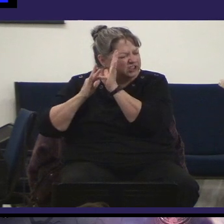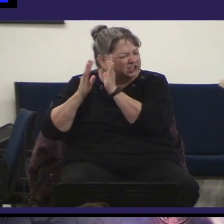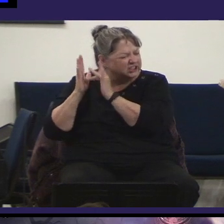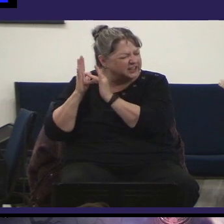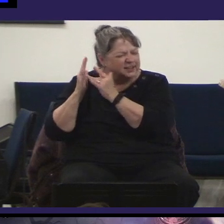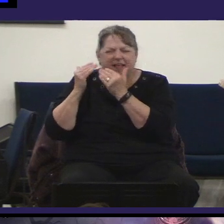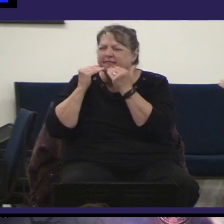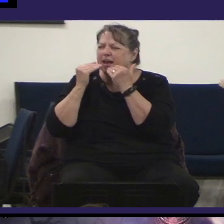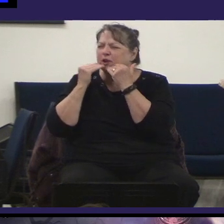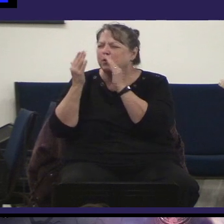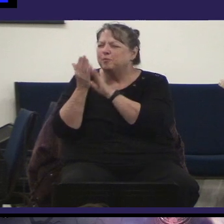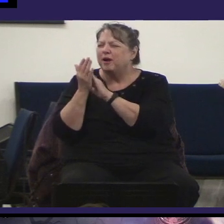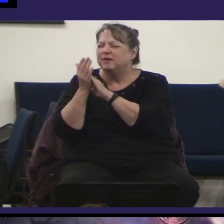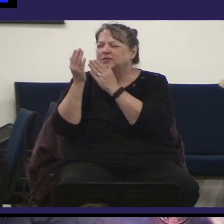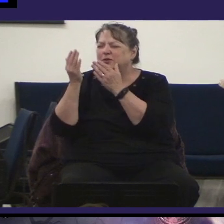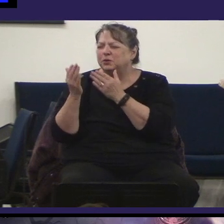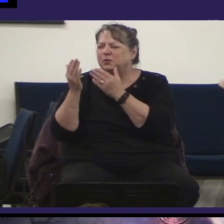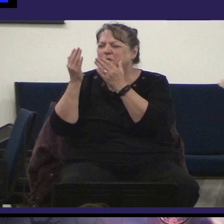We praise you.